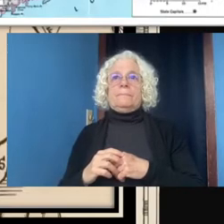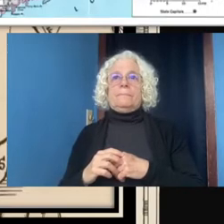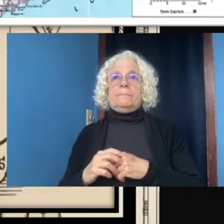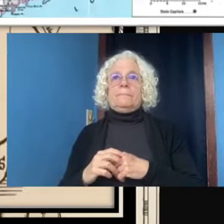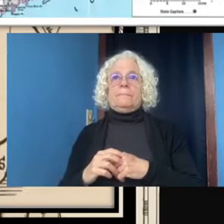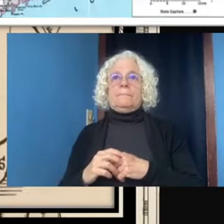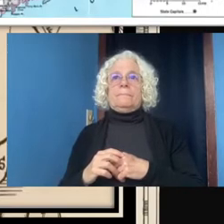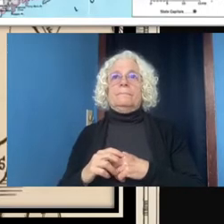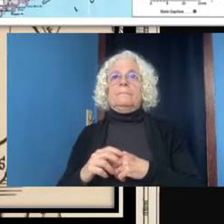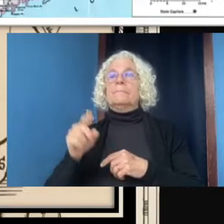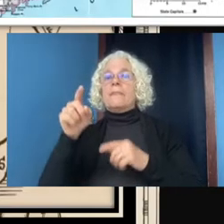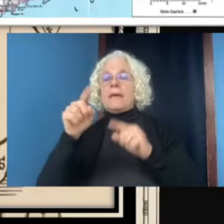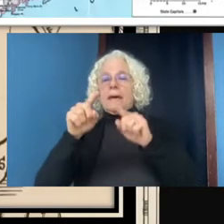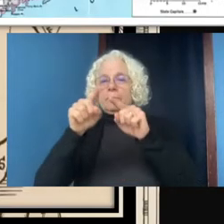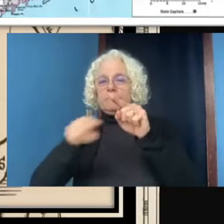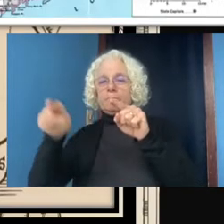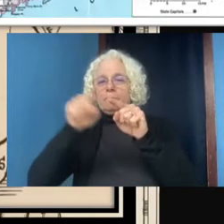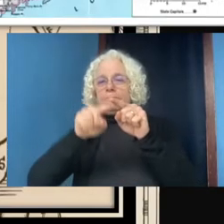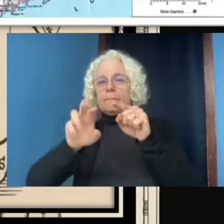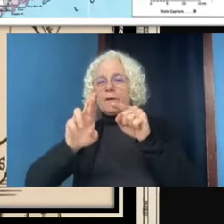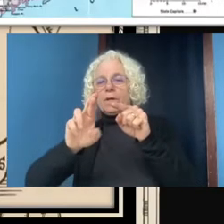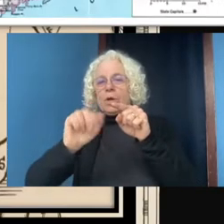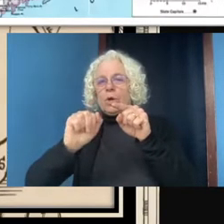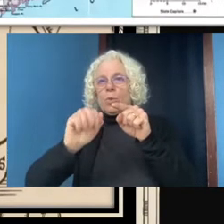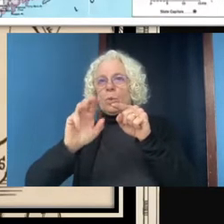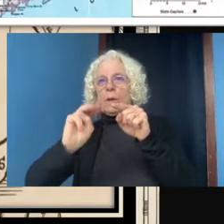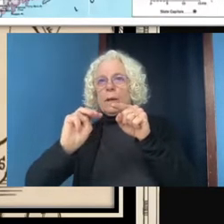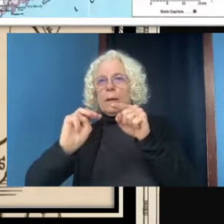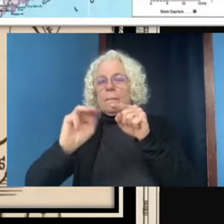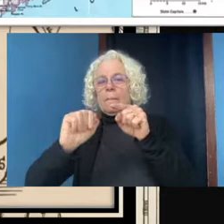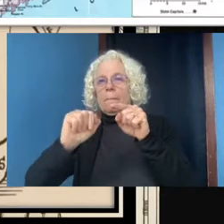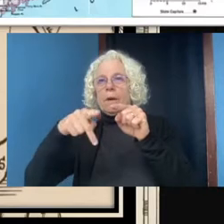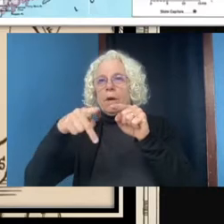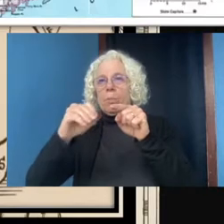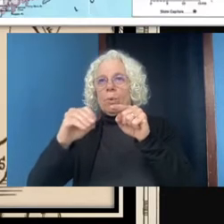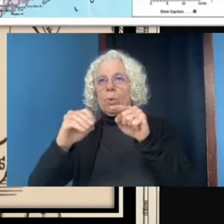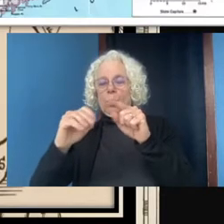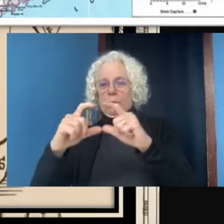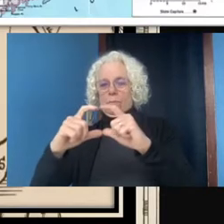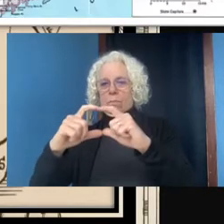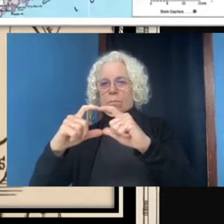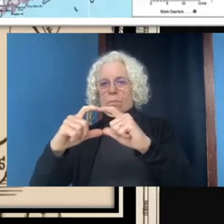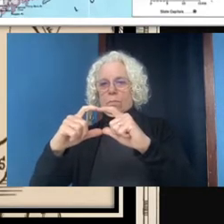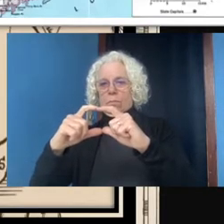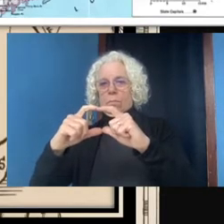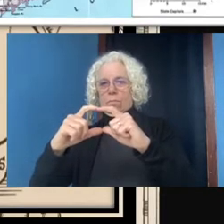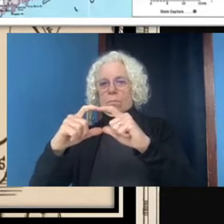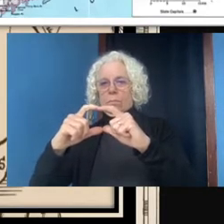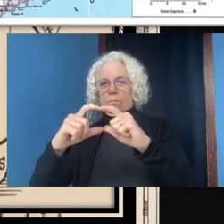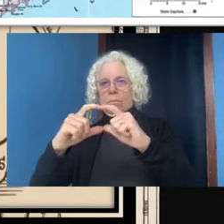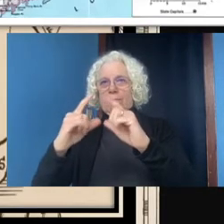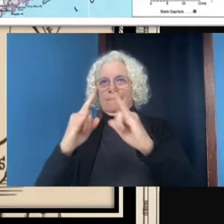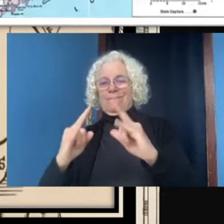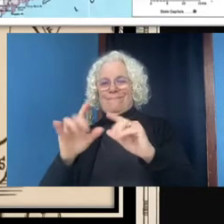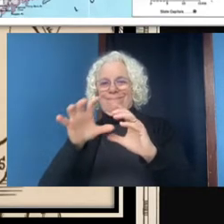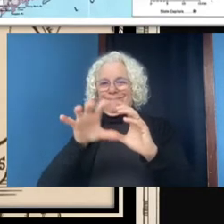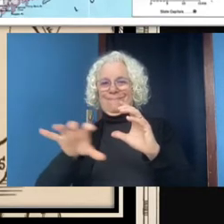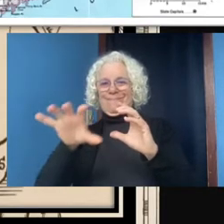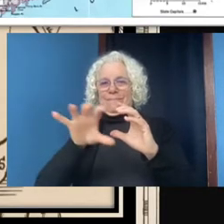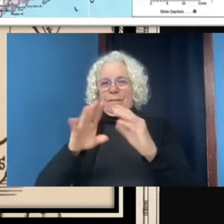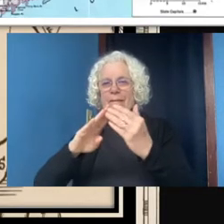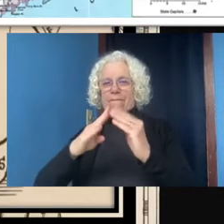of the Ramapo village there was quite large, depicted, you know, by